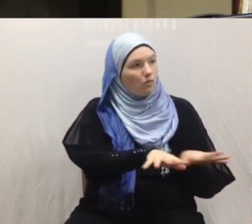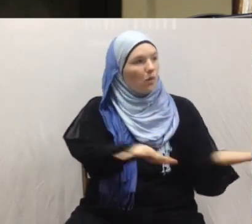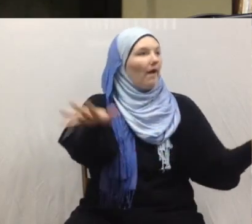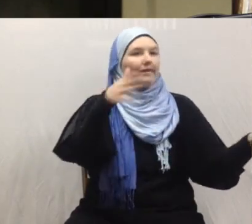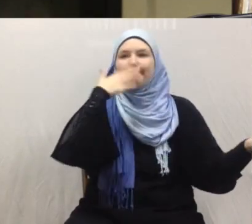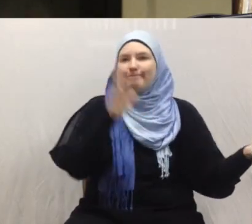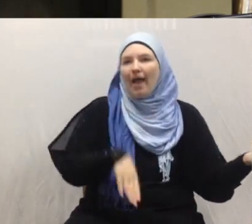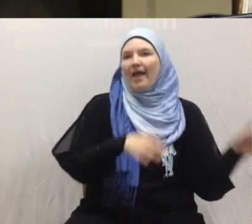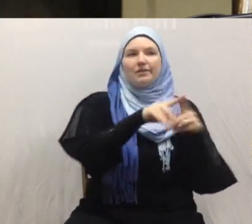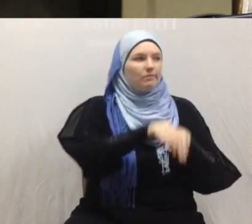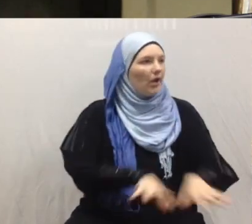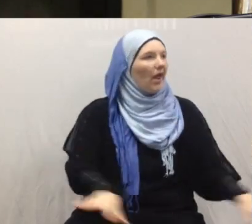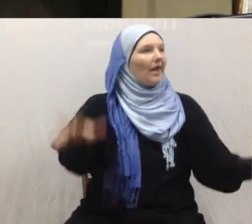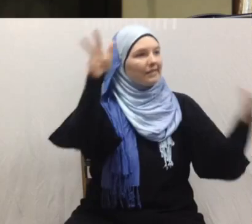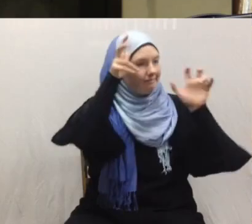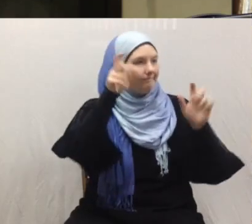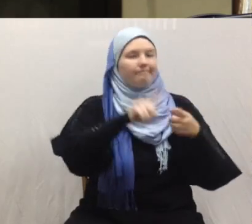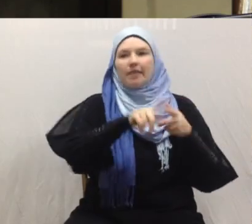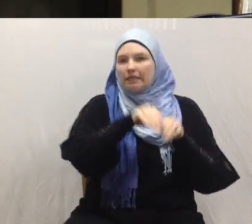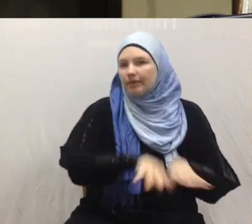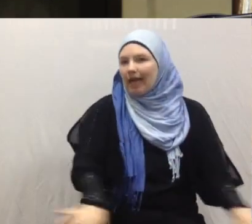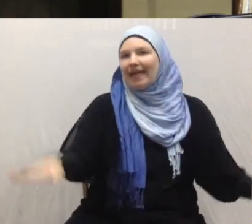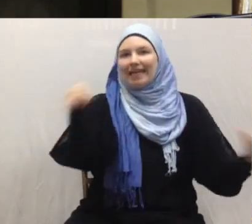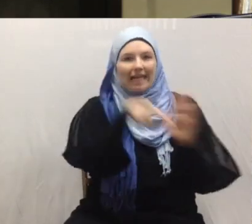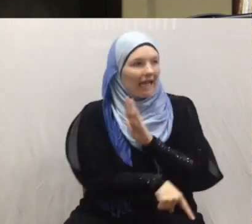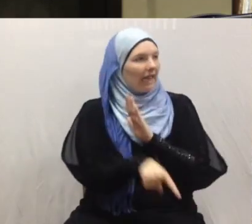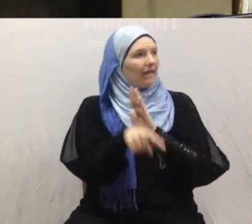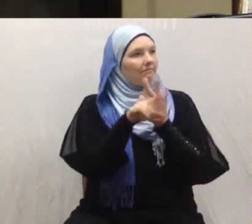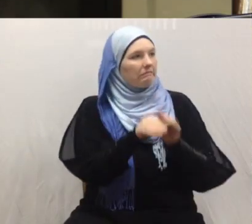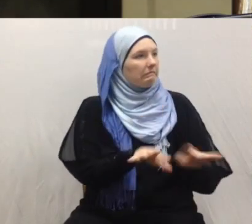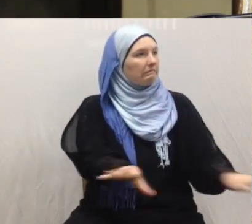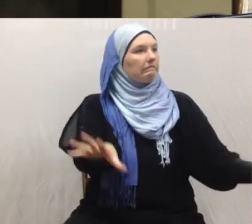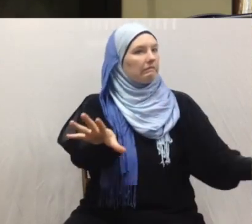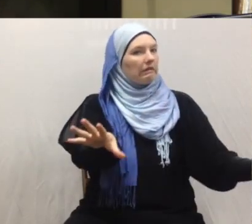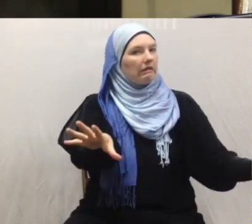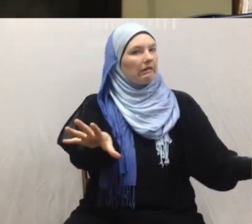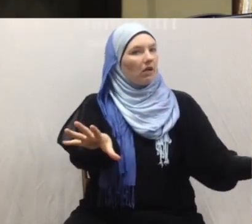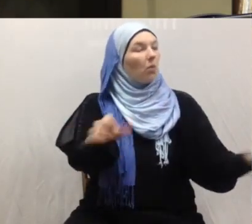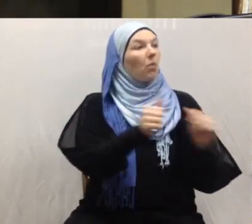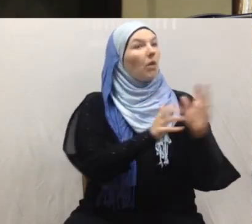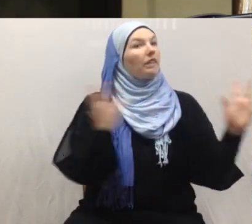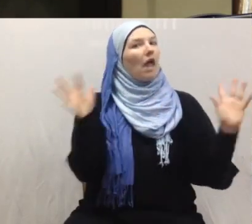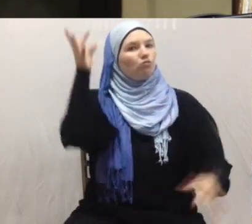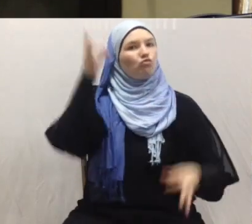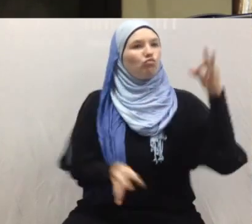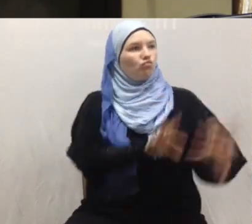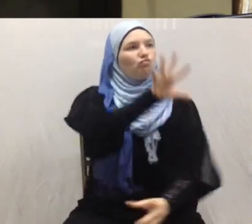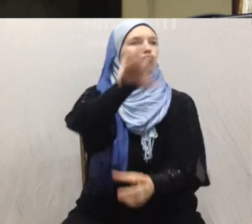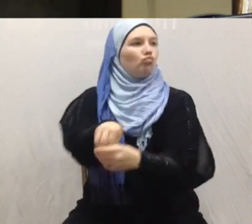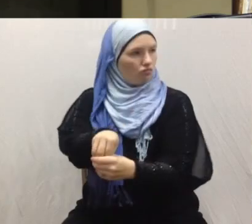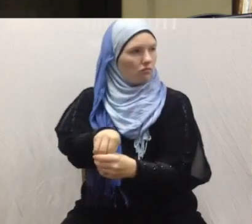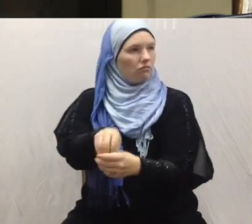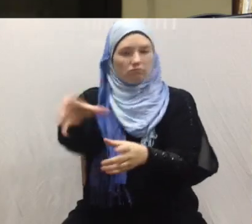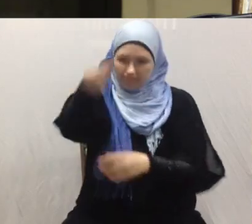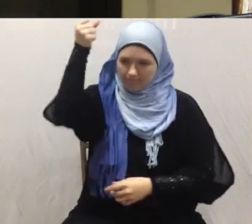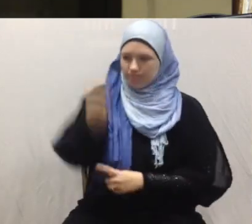mayhem, chaos, killing, mischief, or murder, and go unattended. Then it says